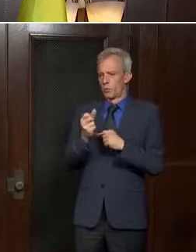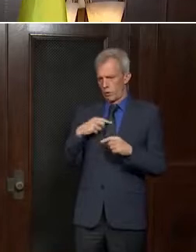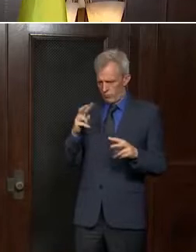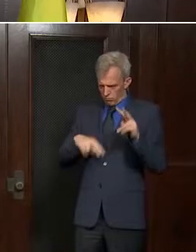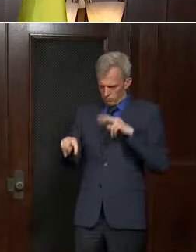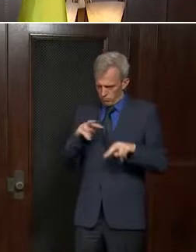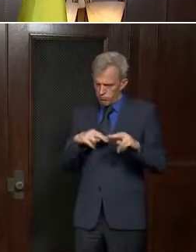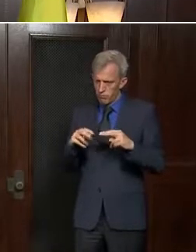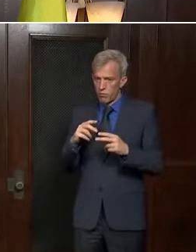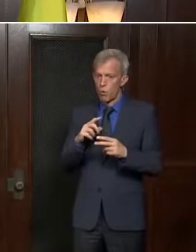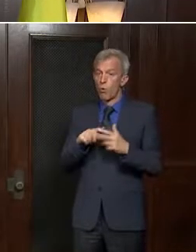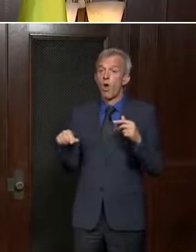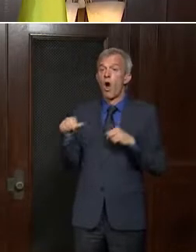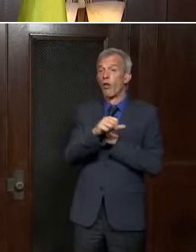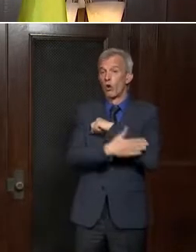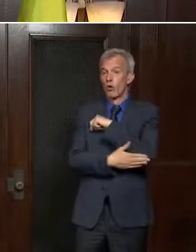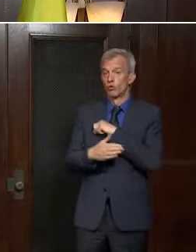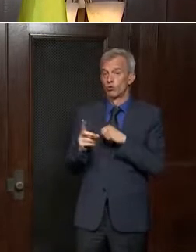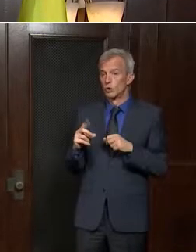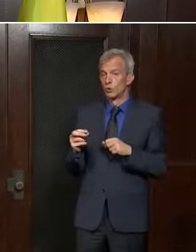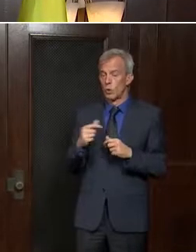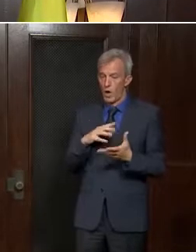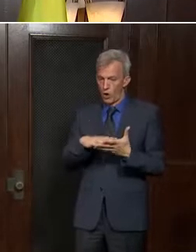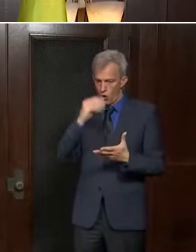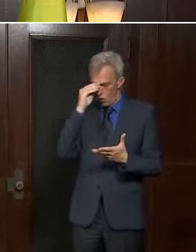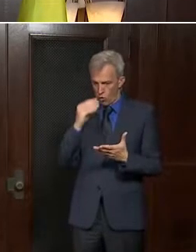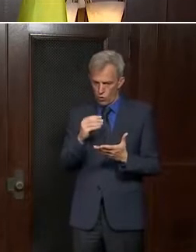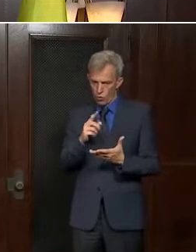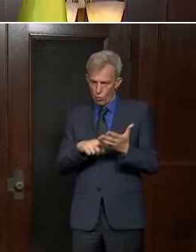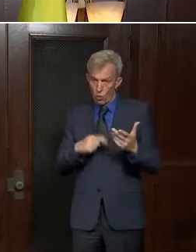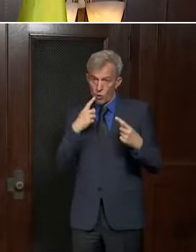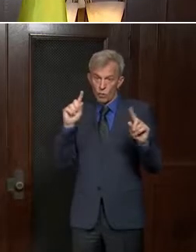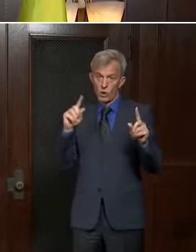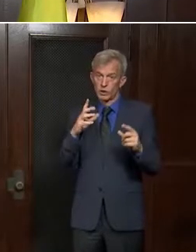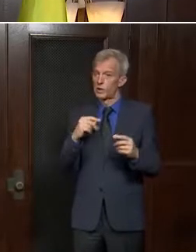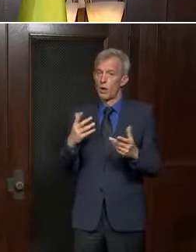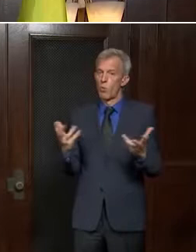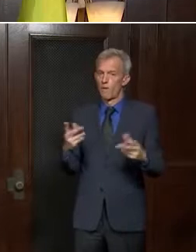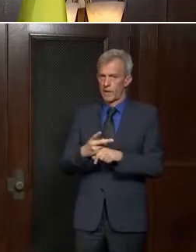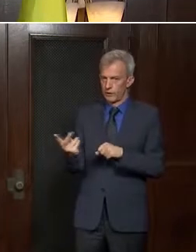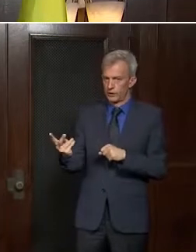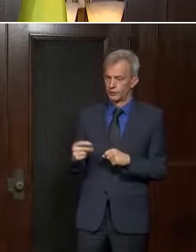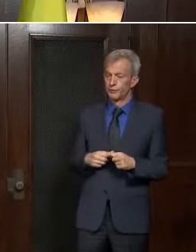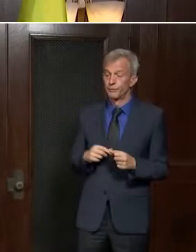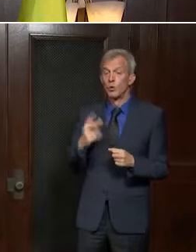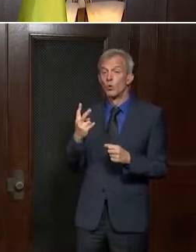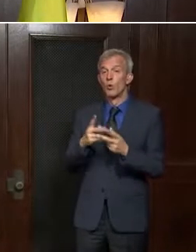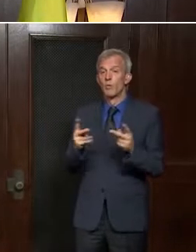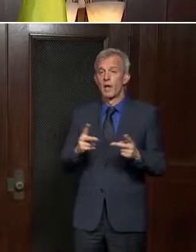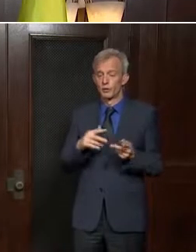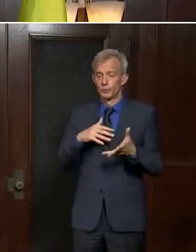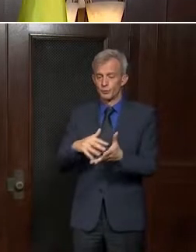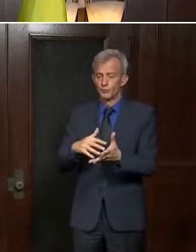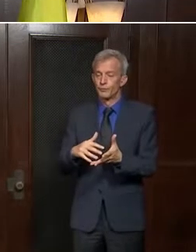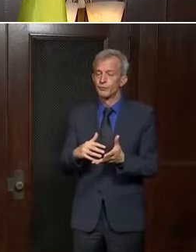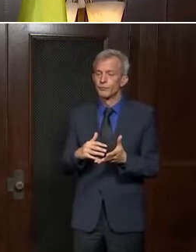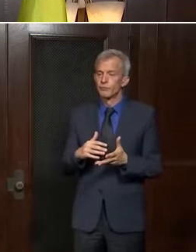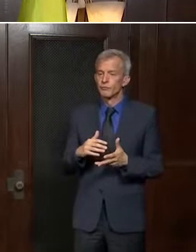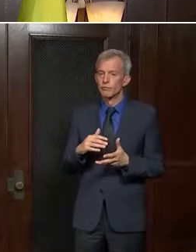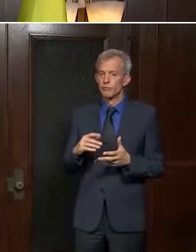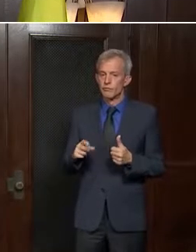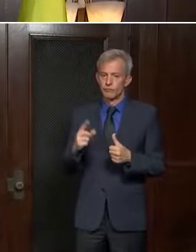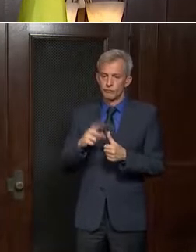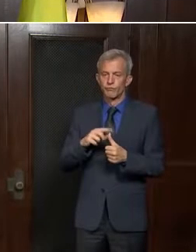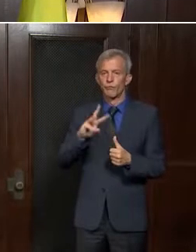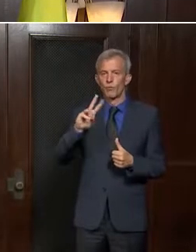and learn the lessons of what works and what might not. 2 places we're studying closely, of course, were where the epicenter of this